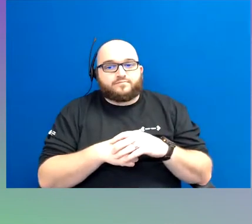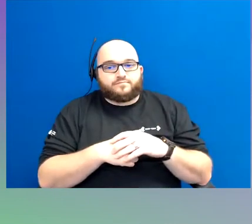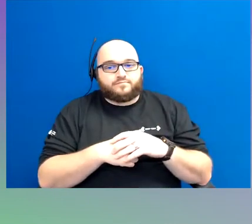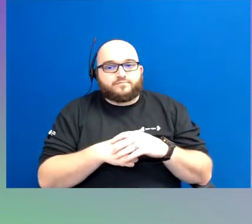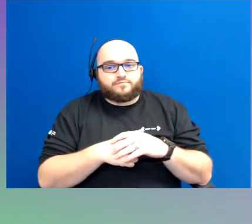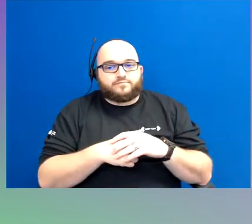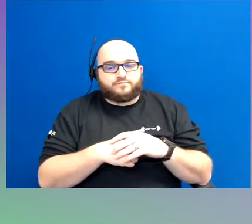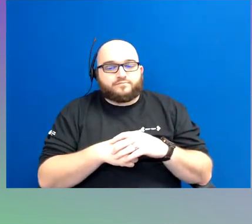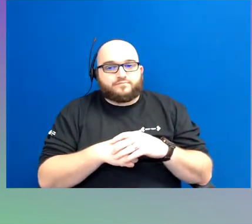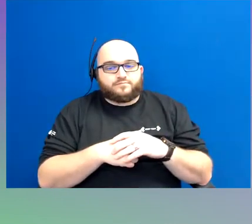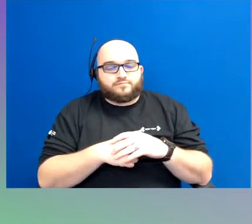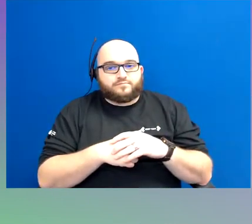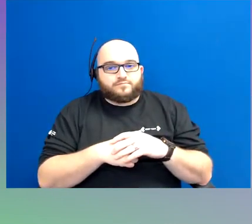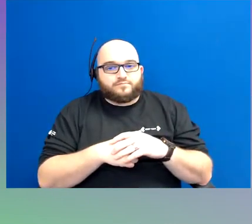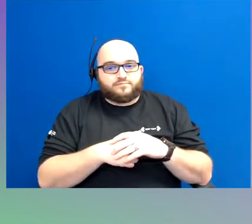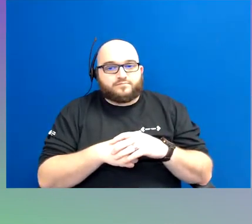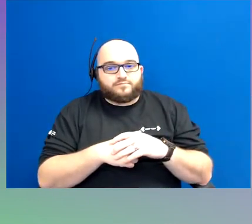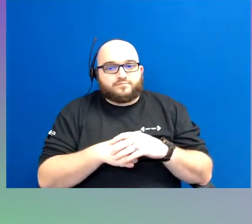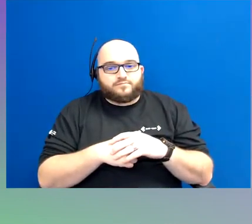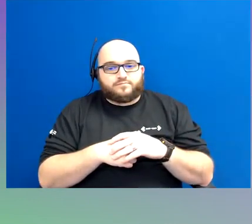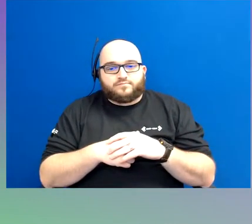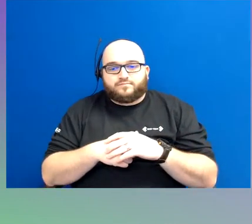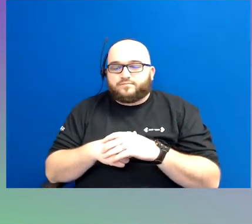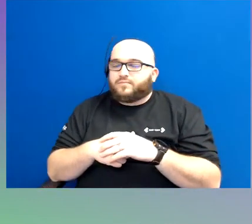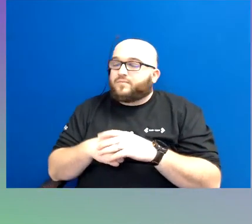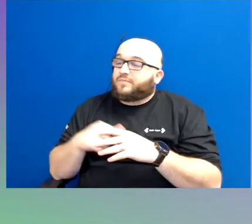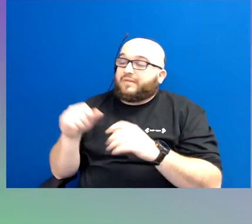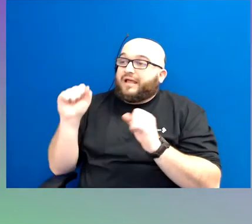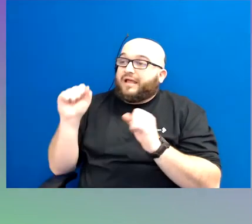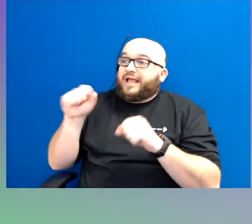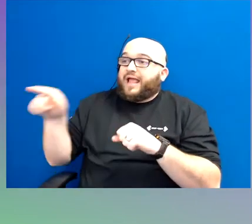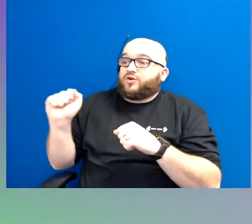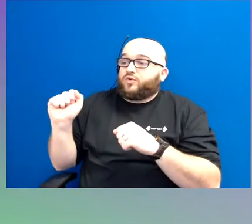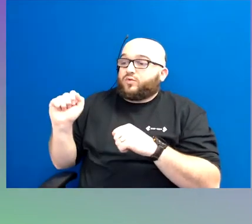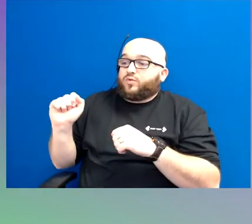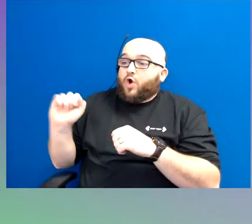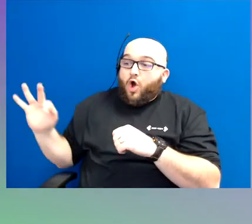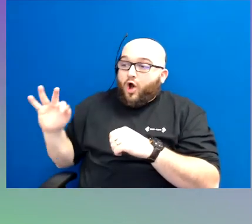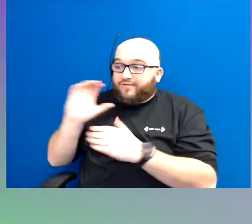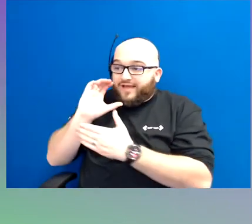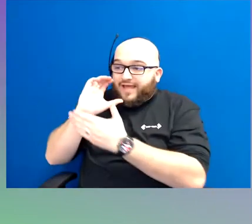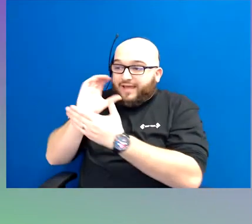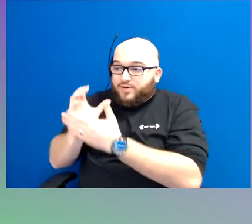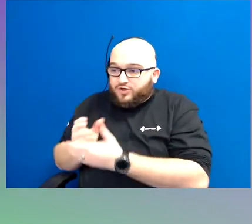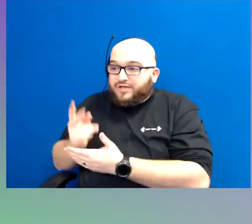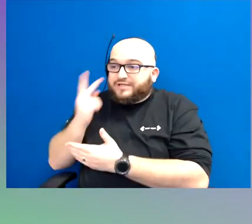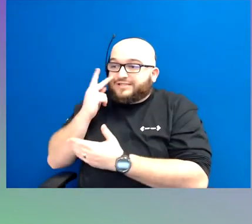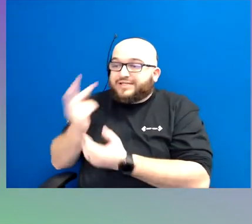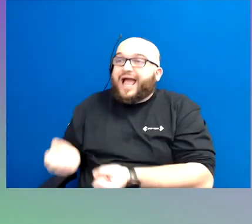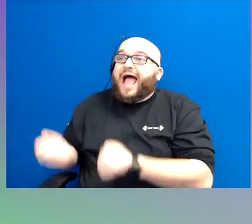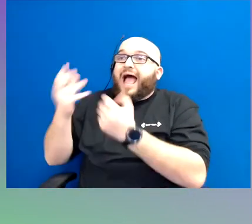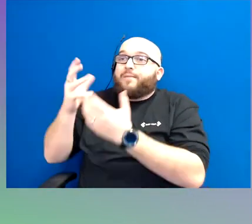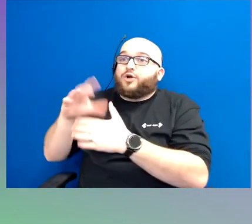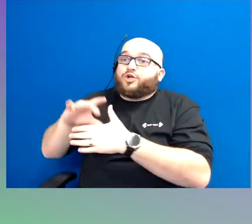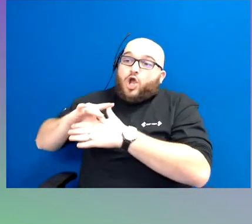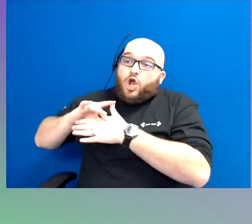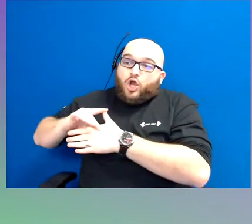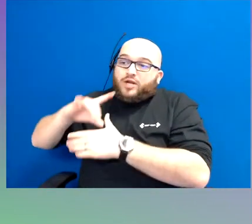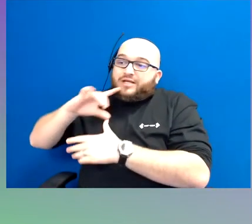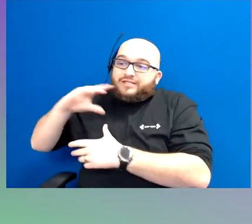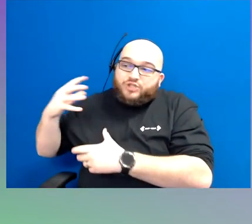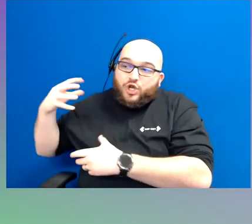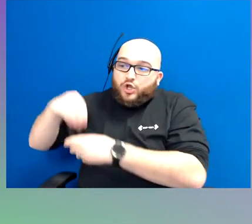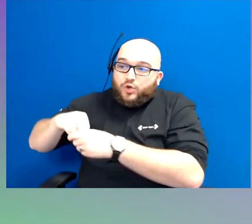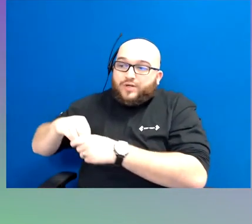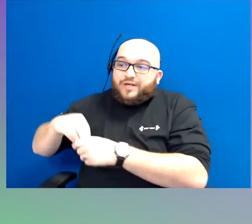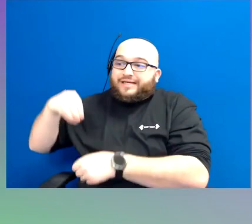Okay. Is there a way to turn off images to test how much content is included in text